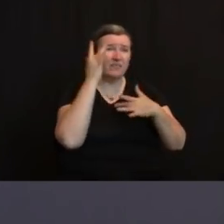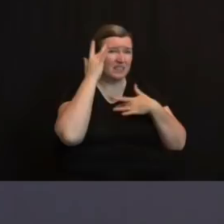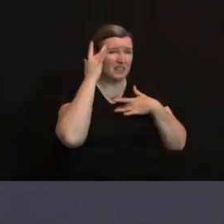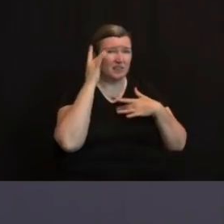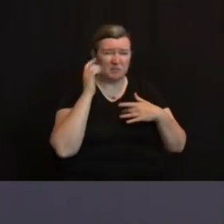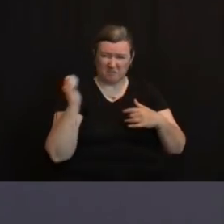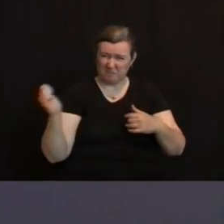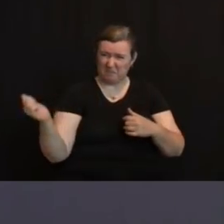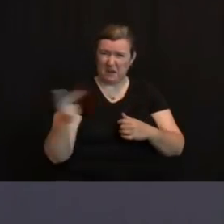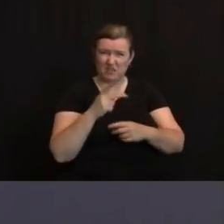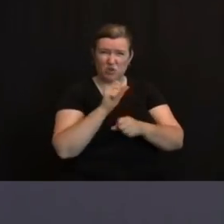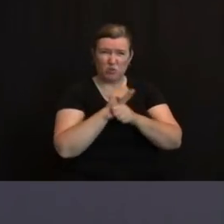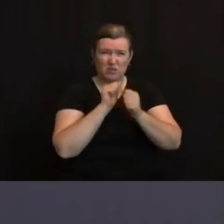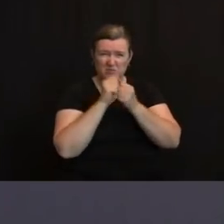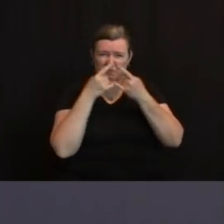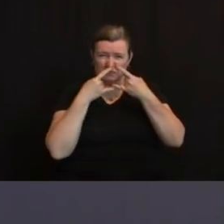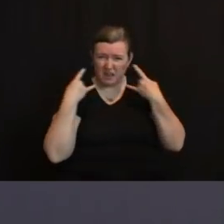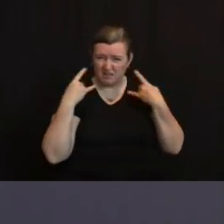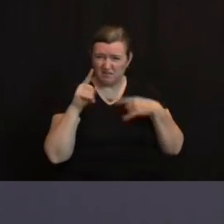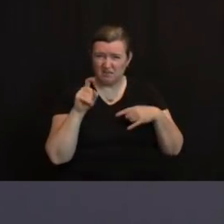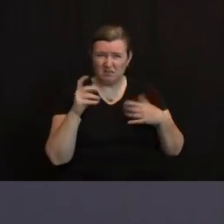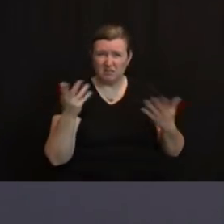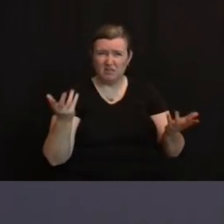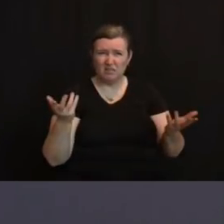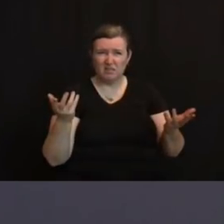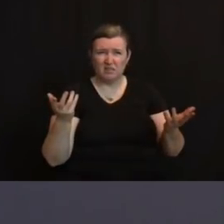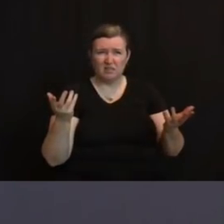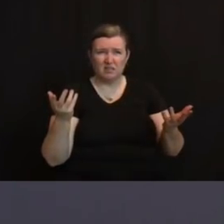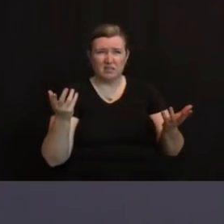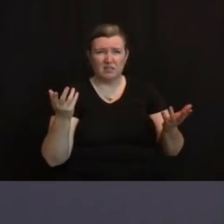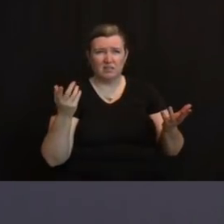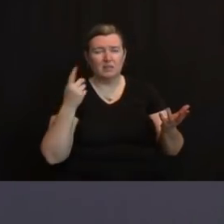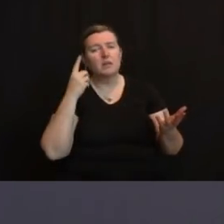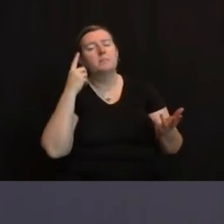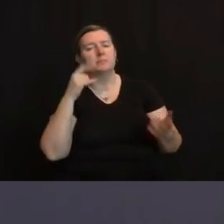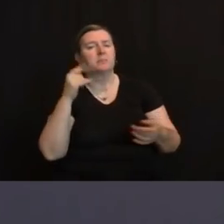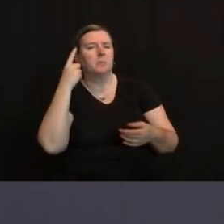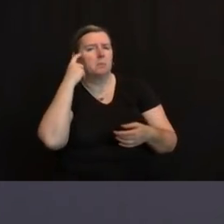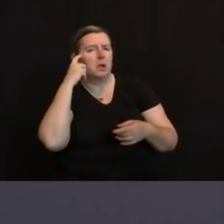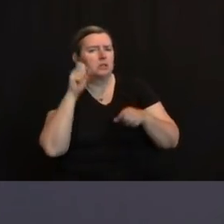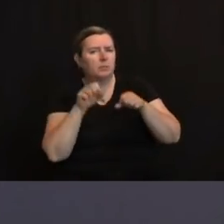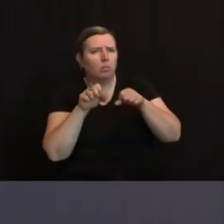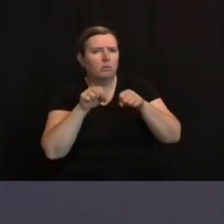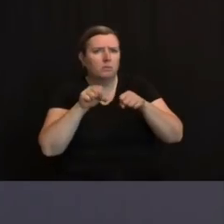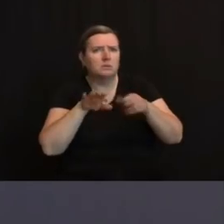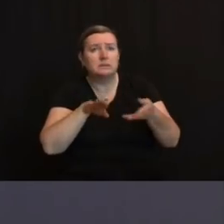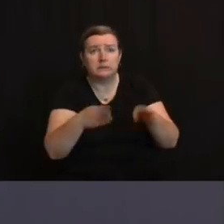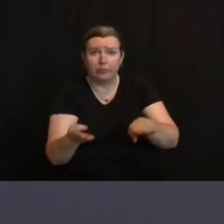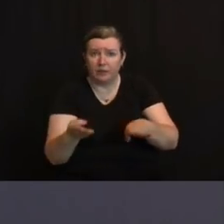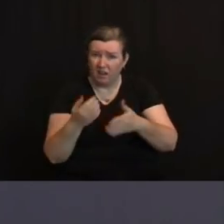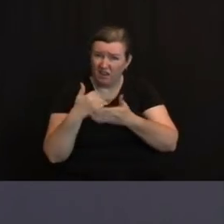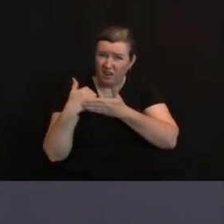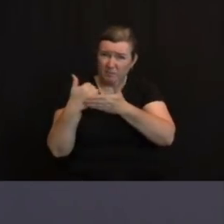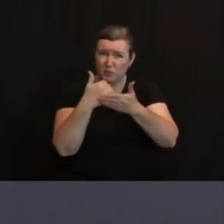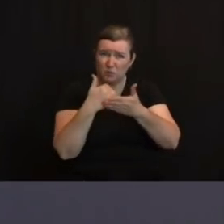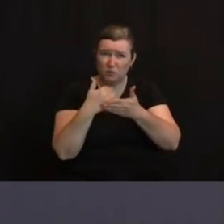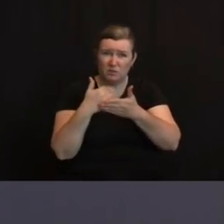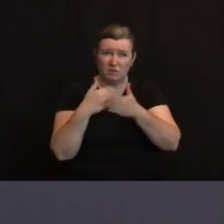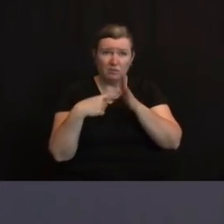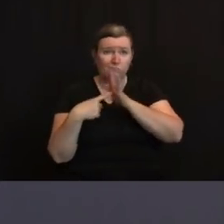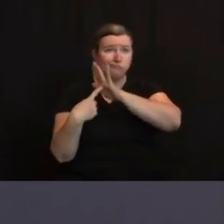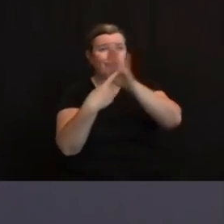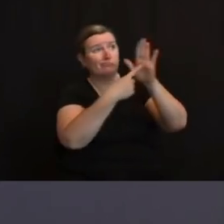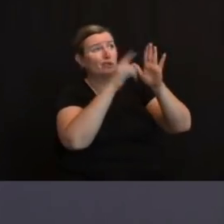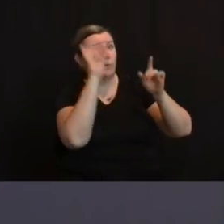Does counting the probable deaths from coronavirus in any way help with your argument to the federal government that we need some cash